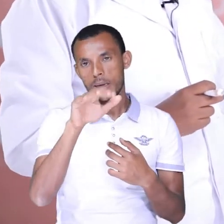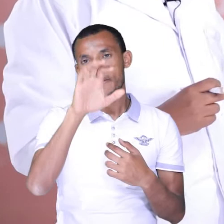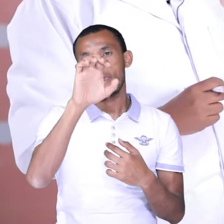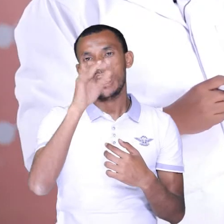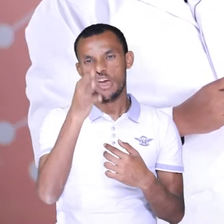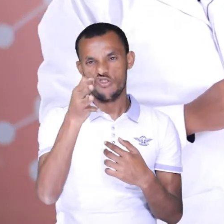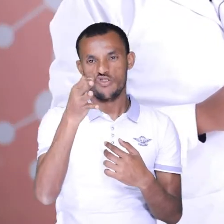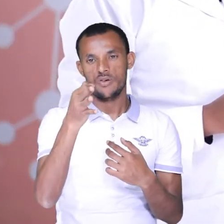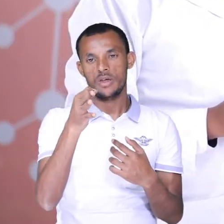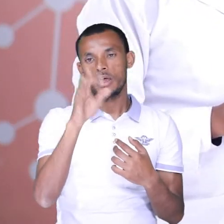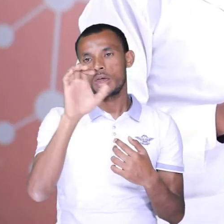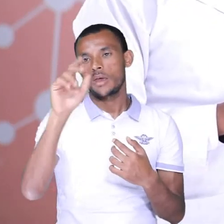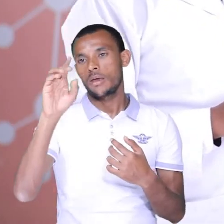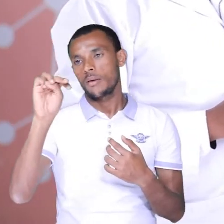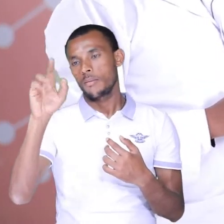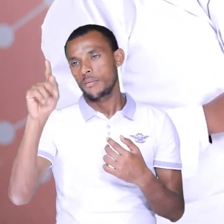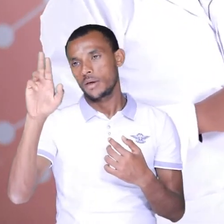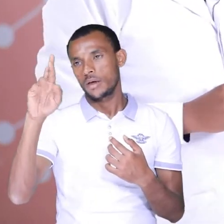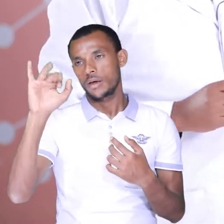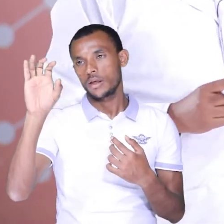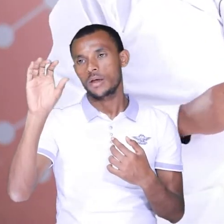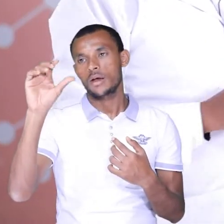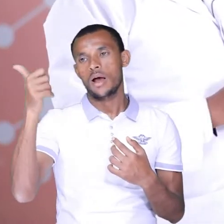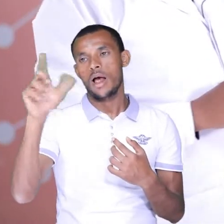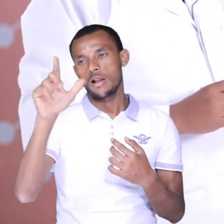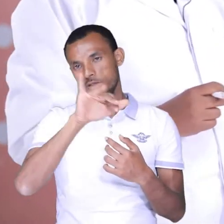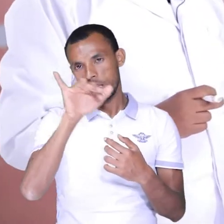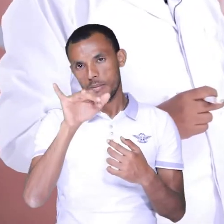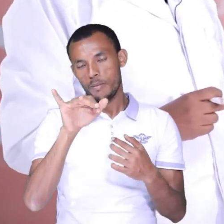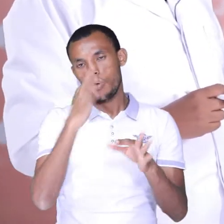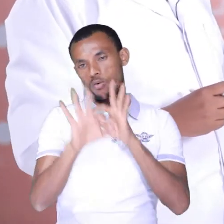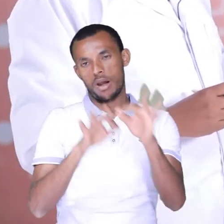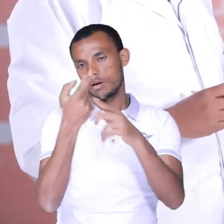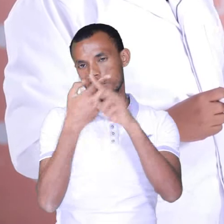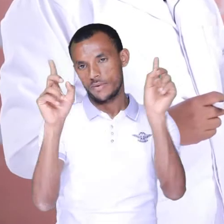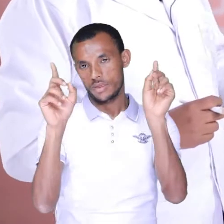formula, but they do not have the same molecular formula.